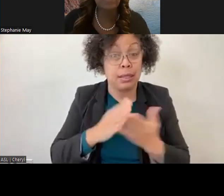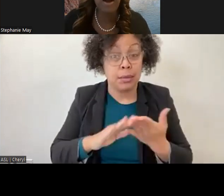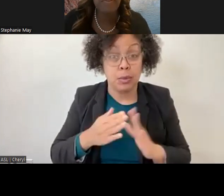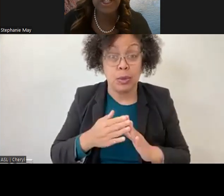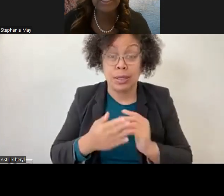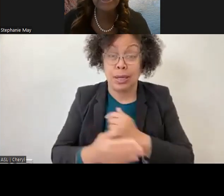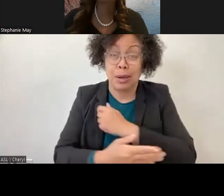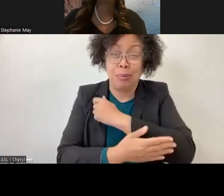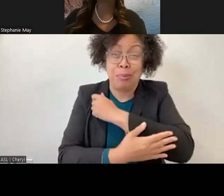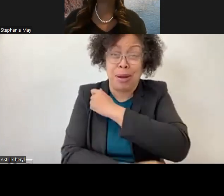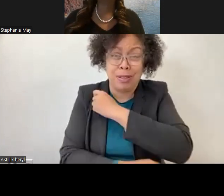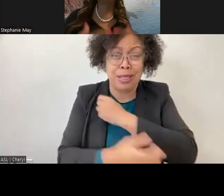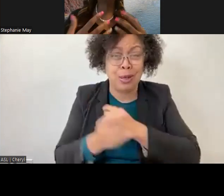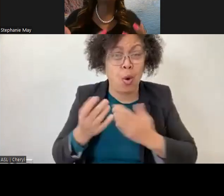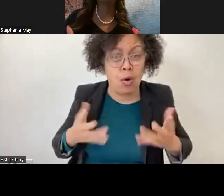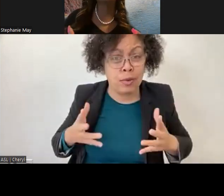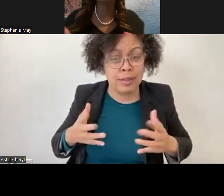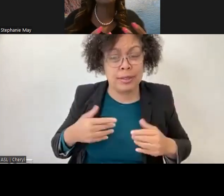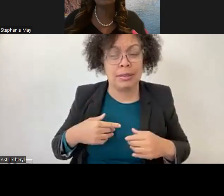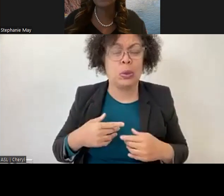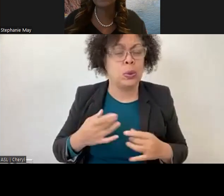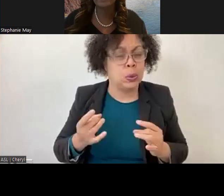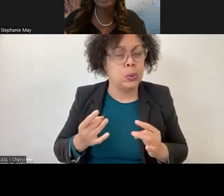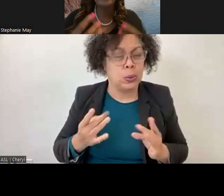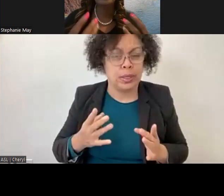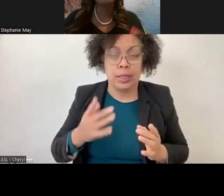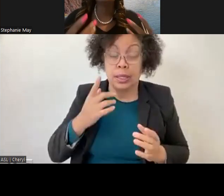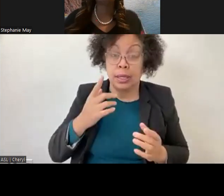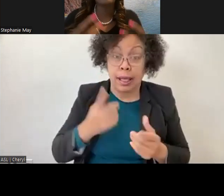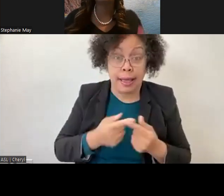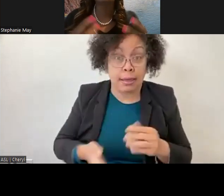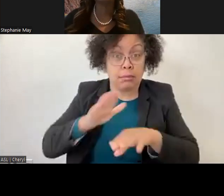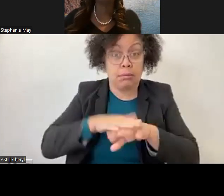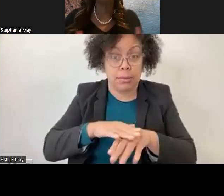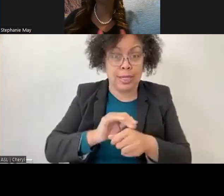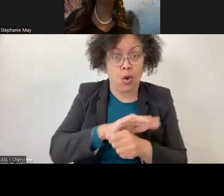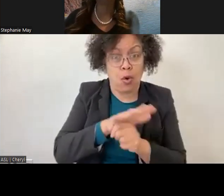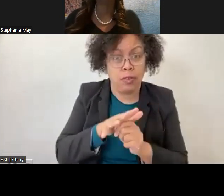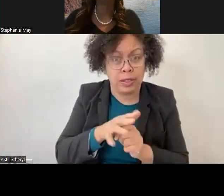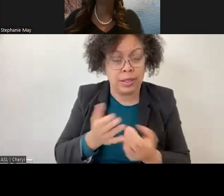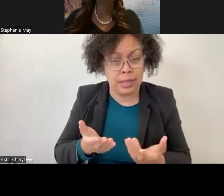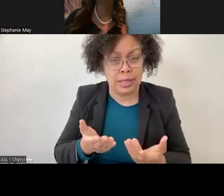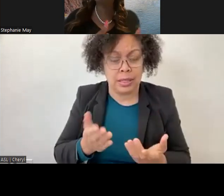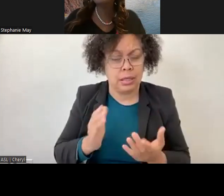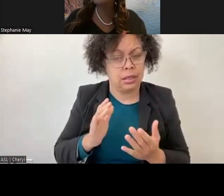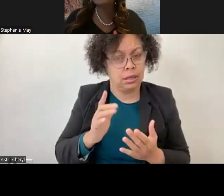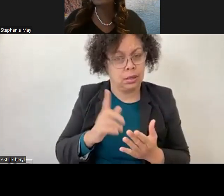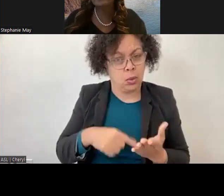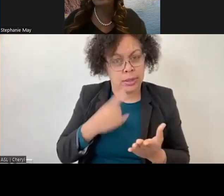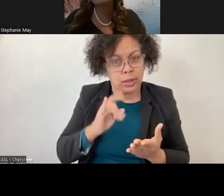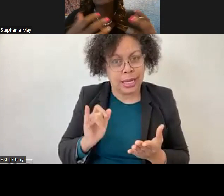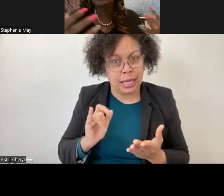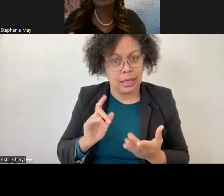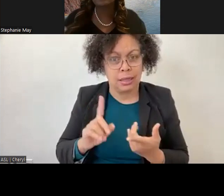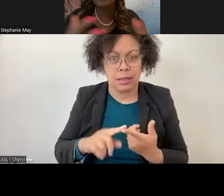like real poverty. So, in the context of COVID, how did that look when people who could